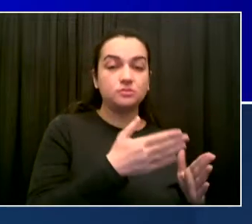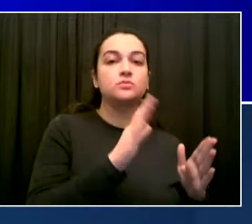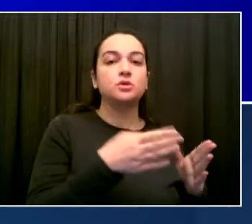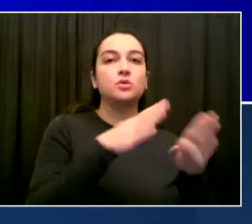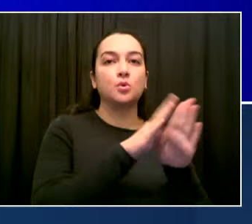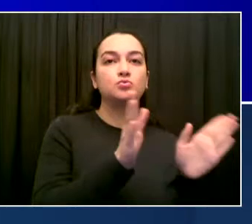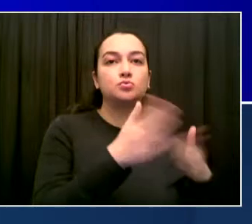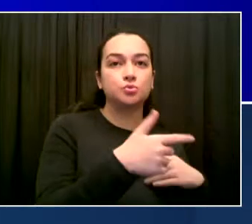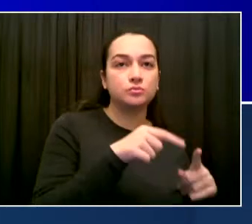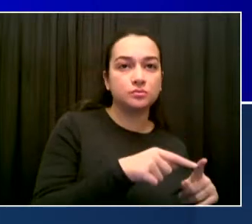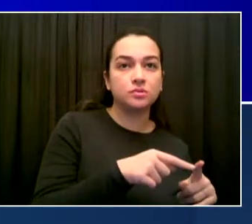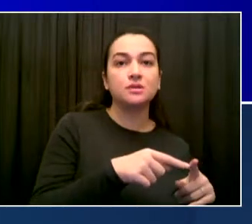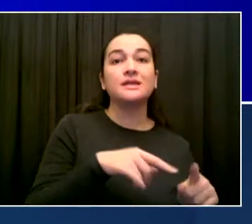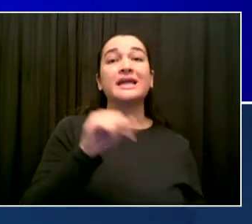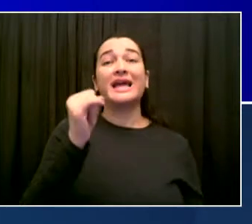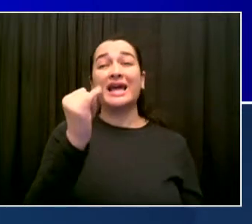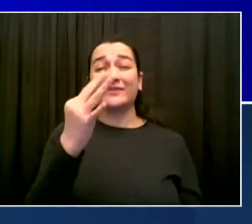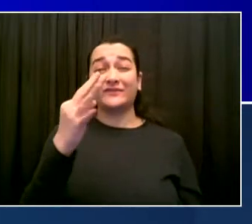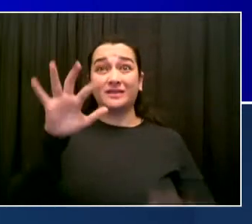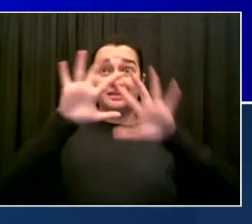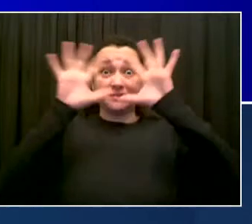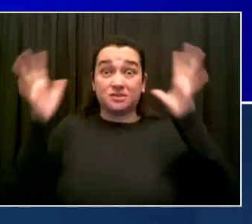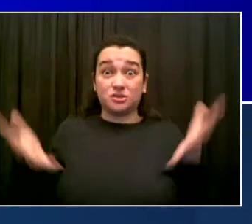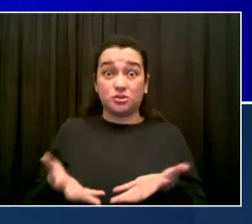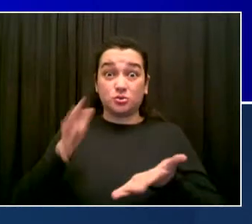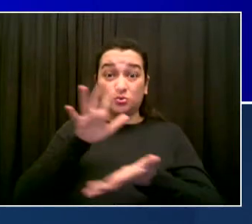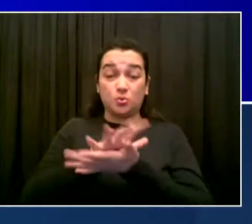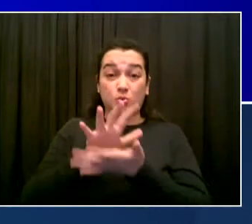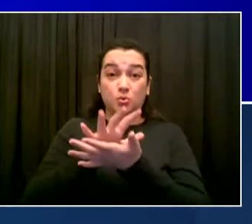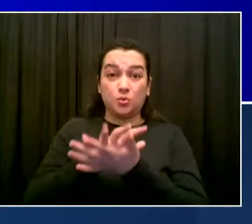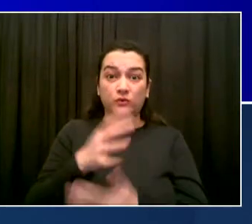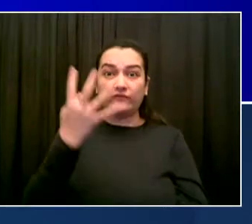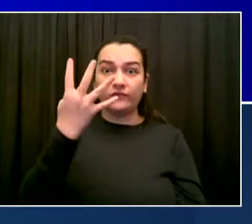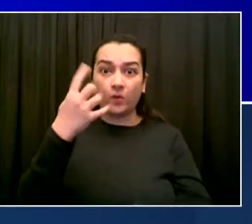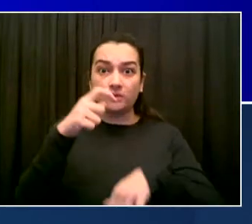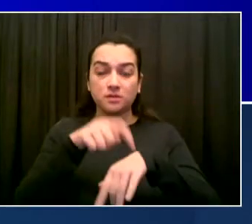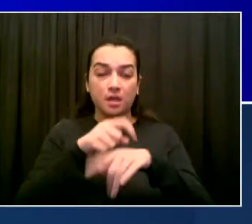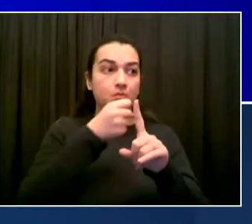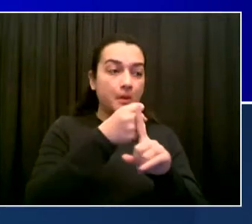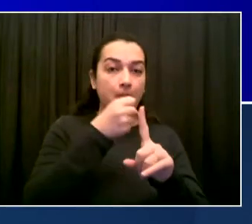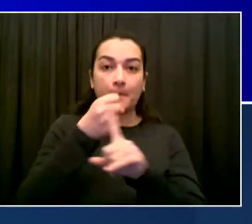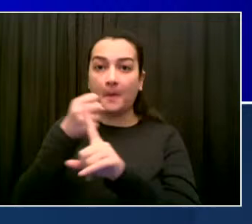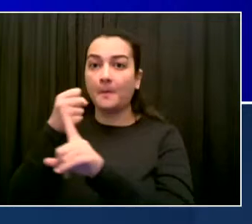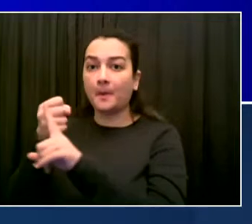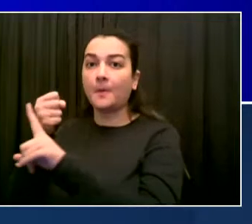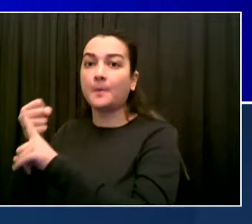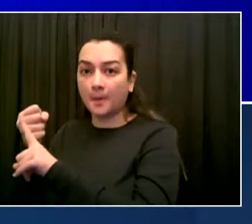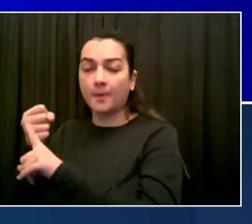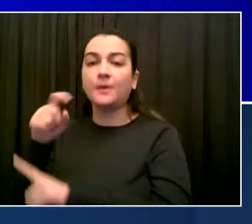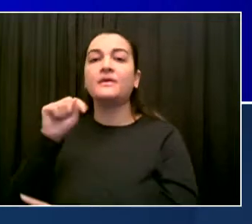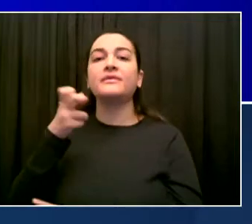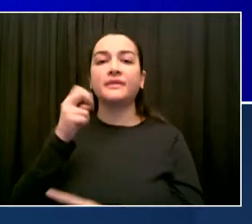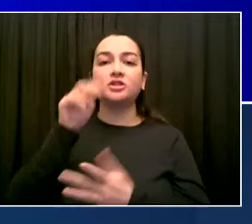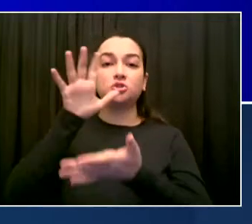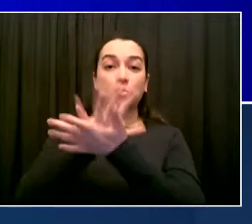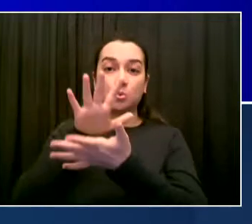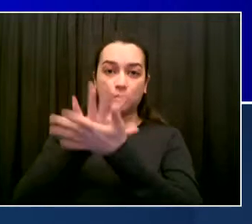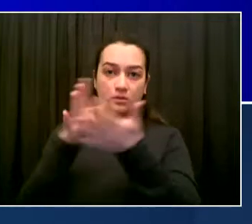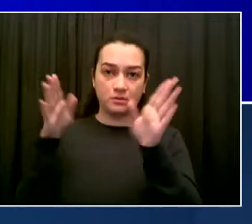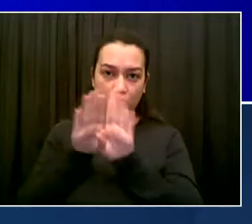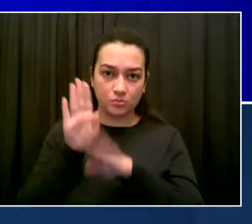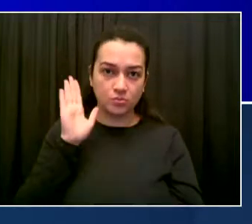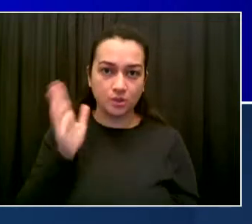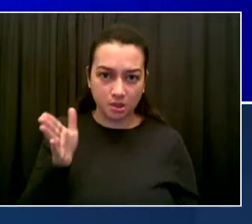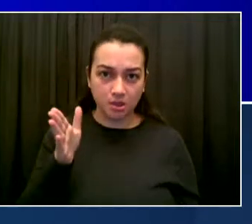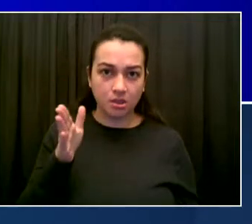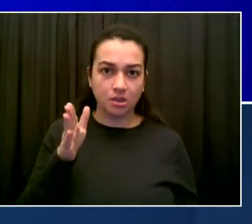open. So this will help us to have more consistency in school attendance and schedules, keep strong health